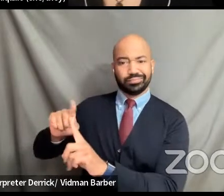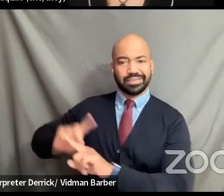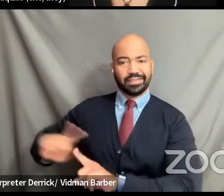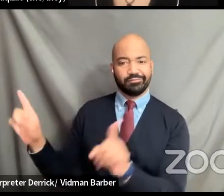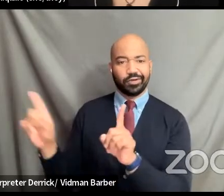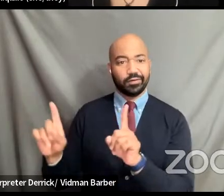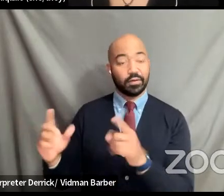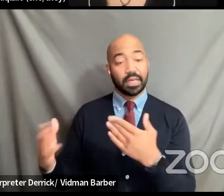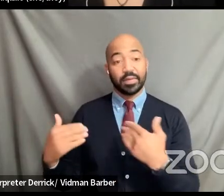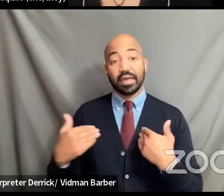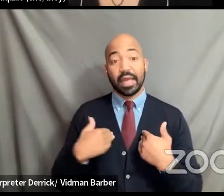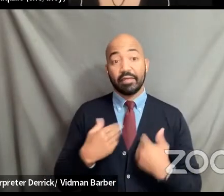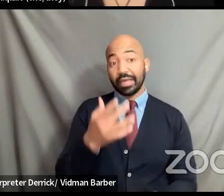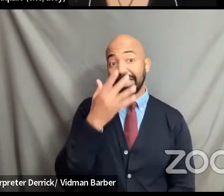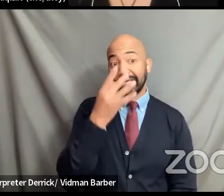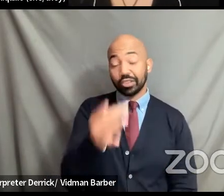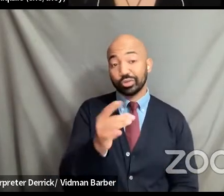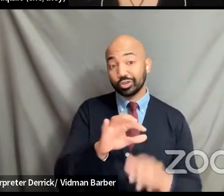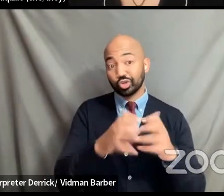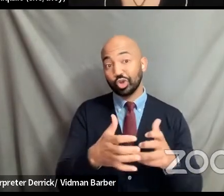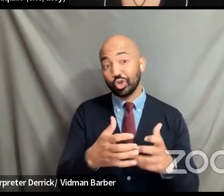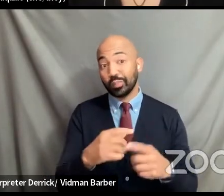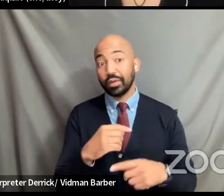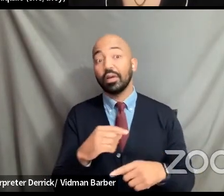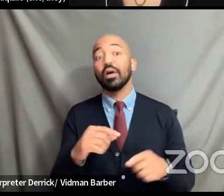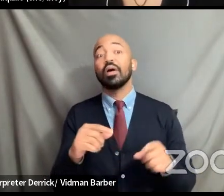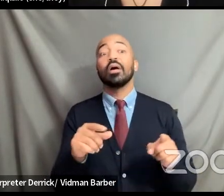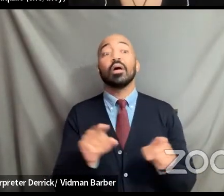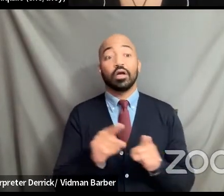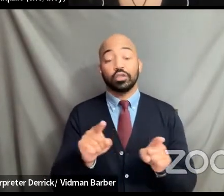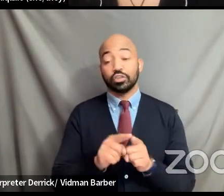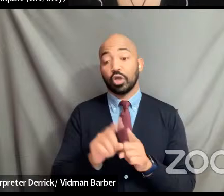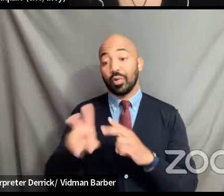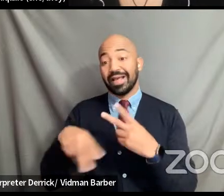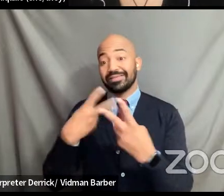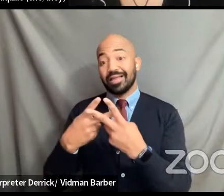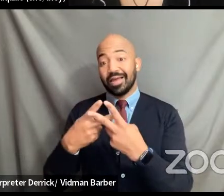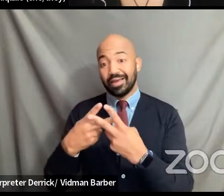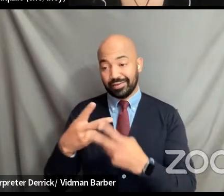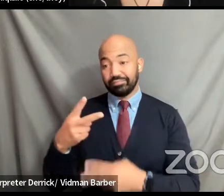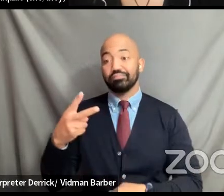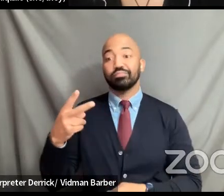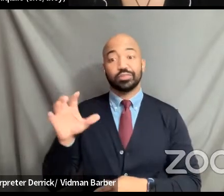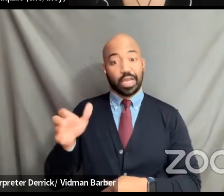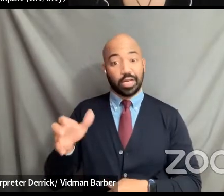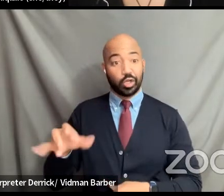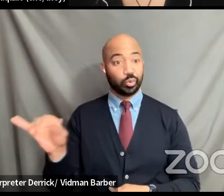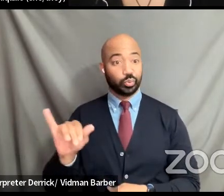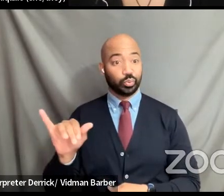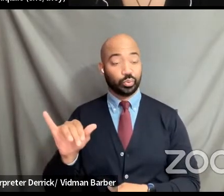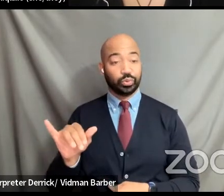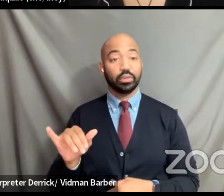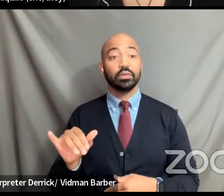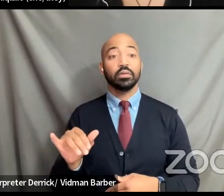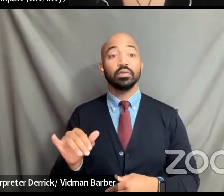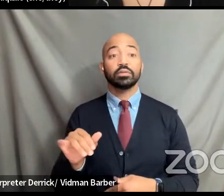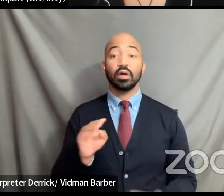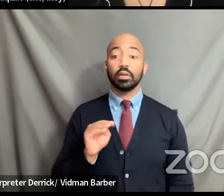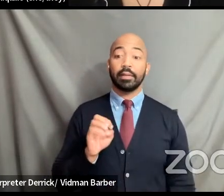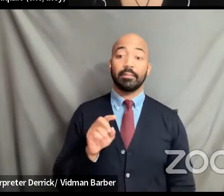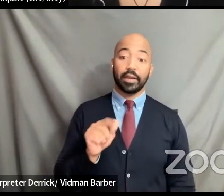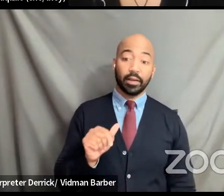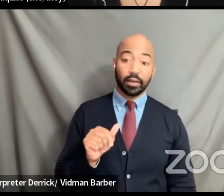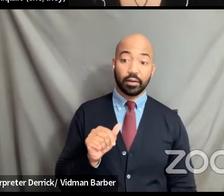be an interest group in like what you're doing and a Slack channel associated with it. Someone said Meta, it reminds me,